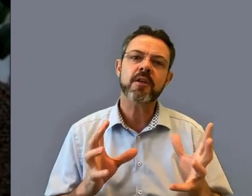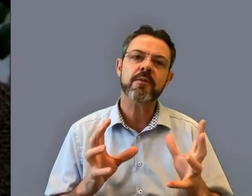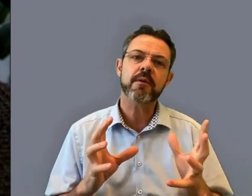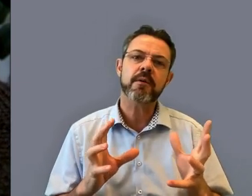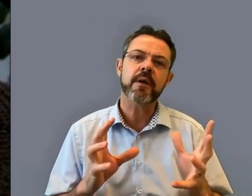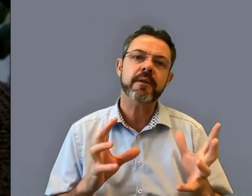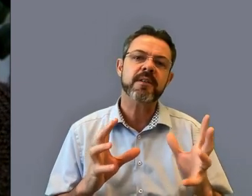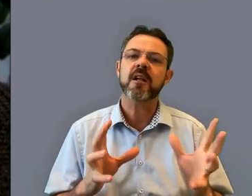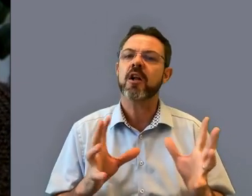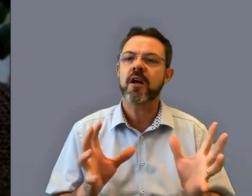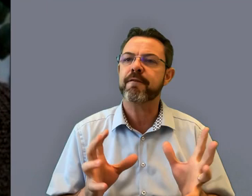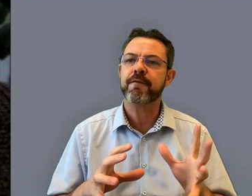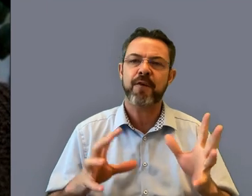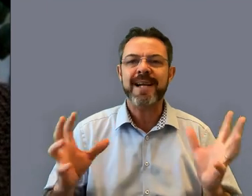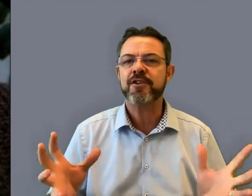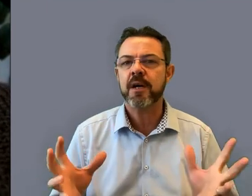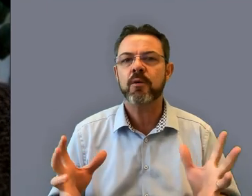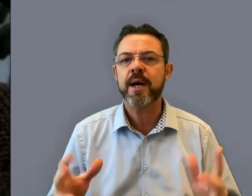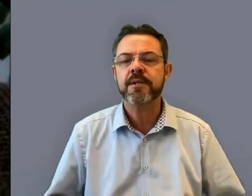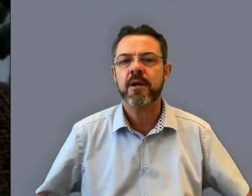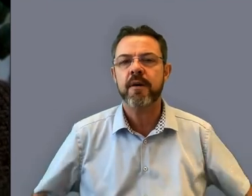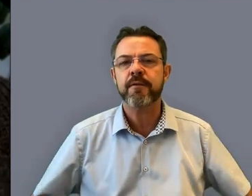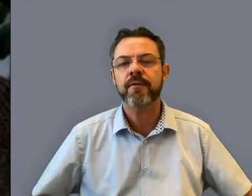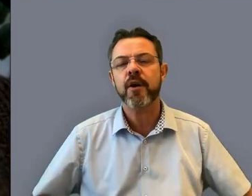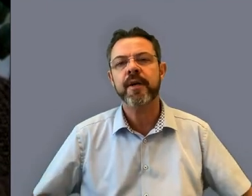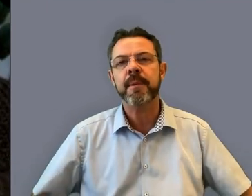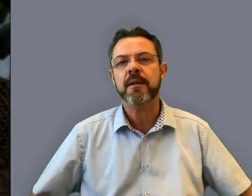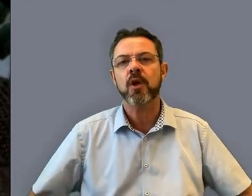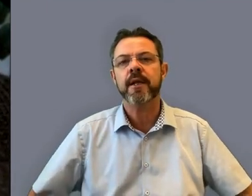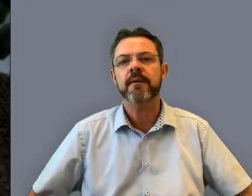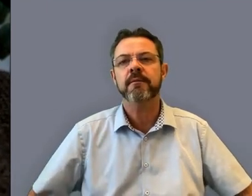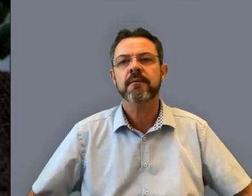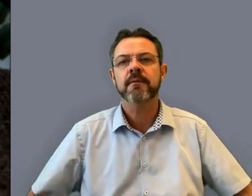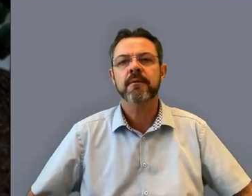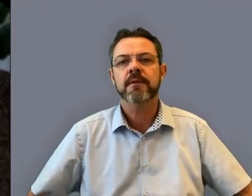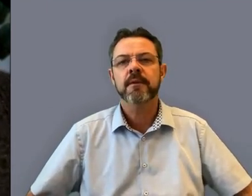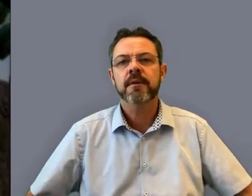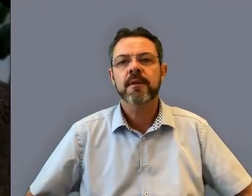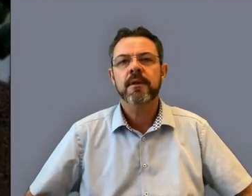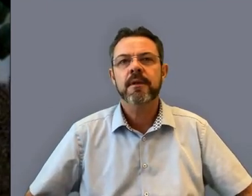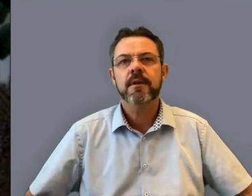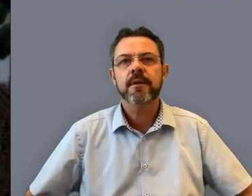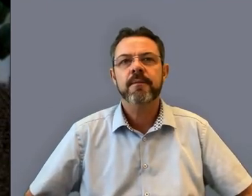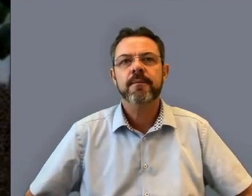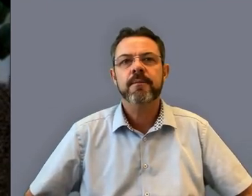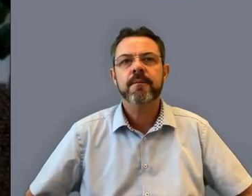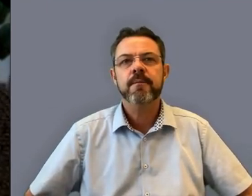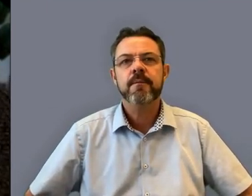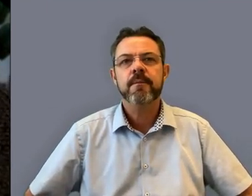there's still a lot of fragile ways of going about modeling?